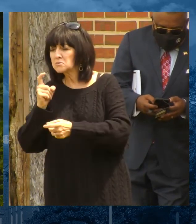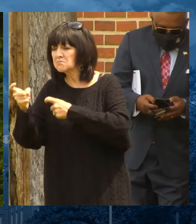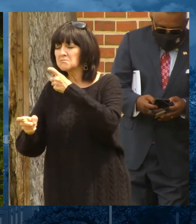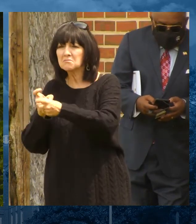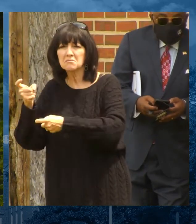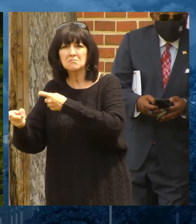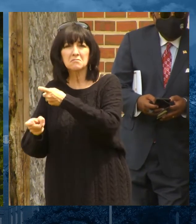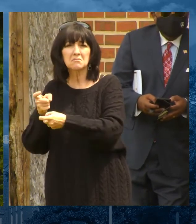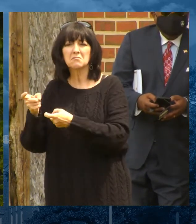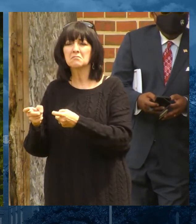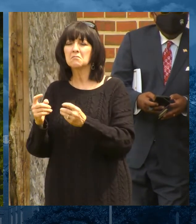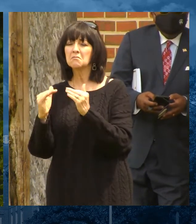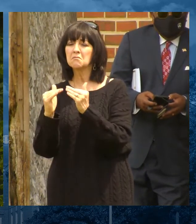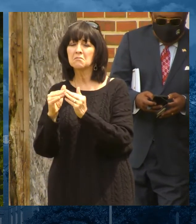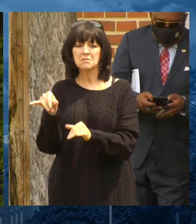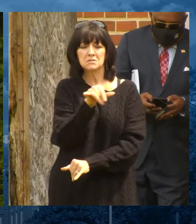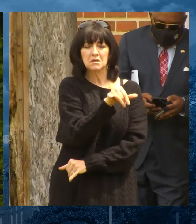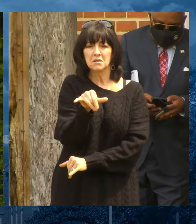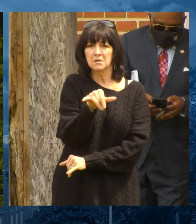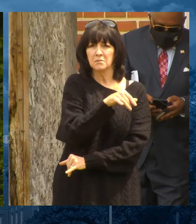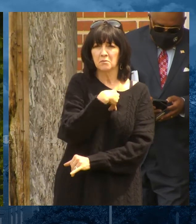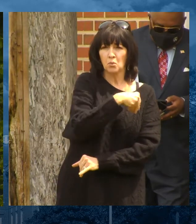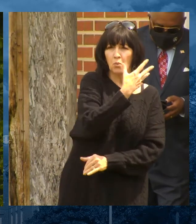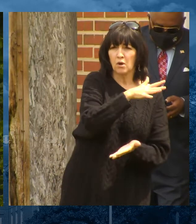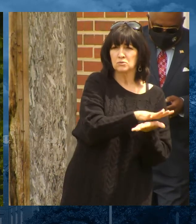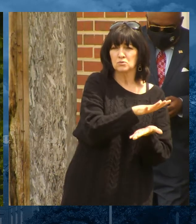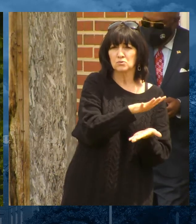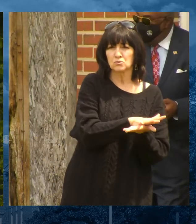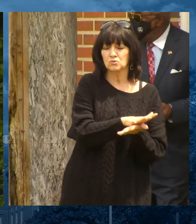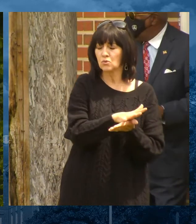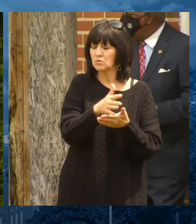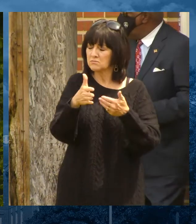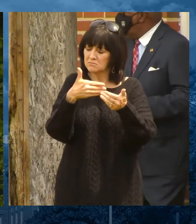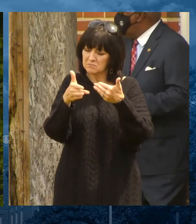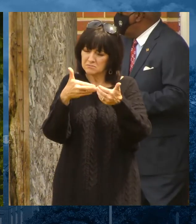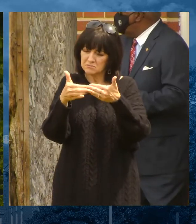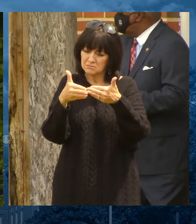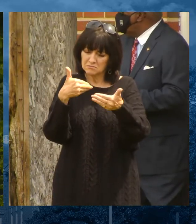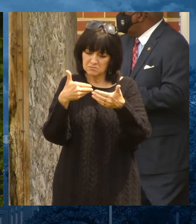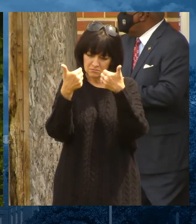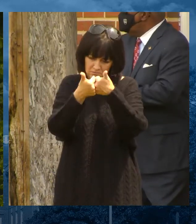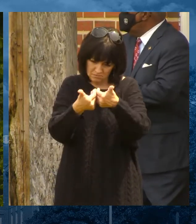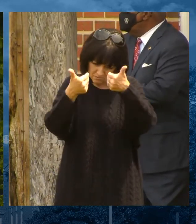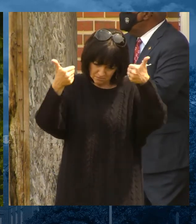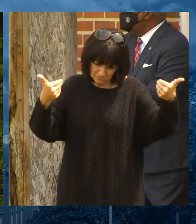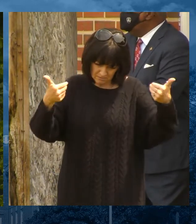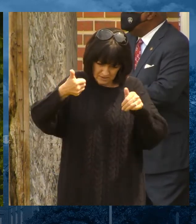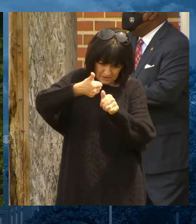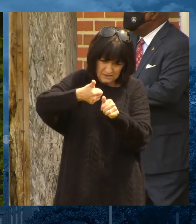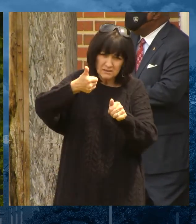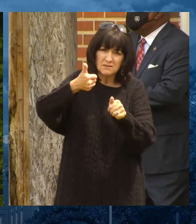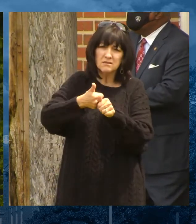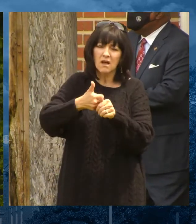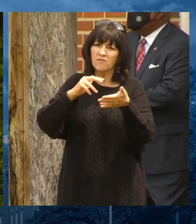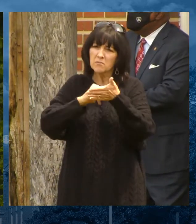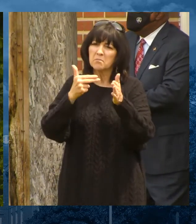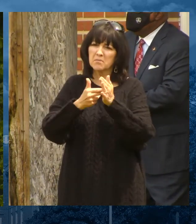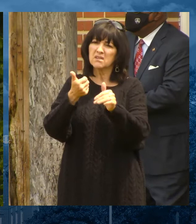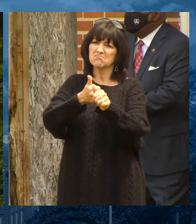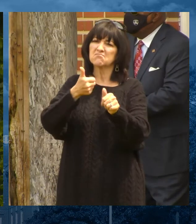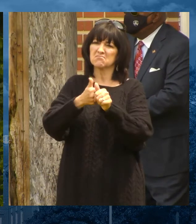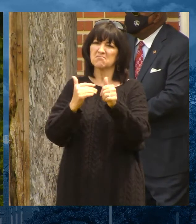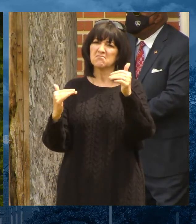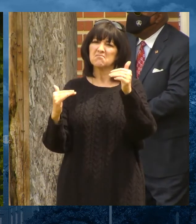in their schools as opposed to white schools, segregation itself results in unequal treatment under